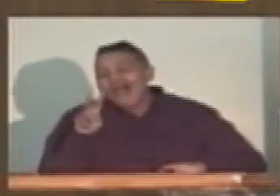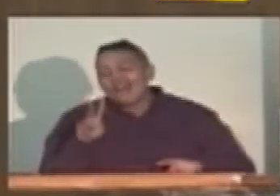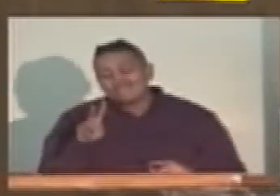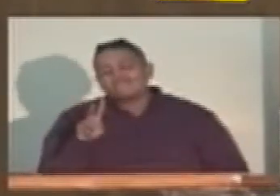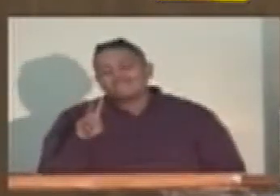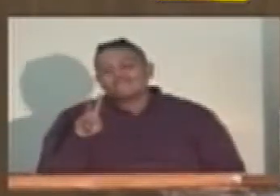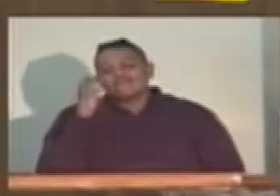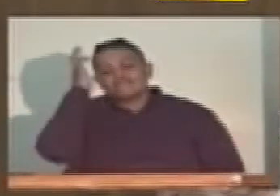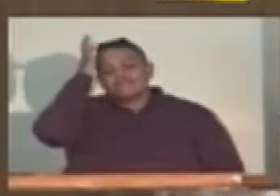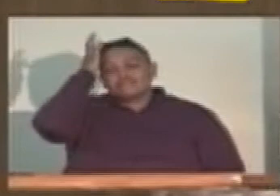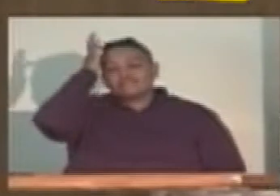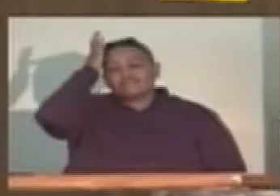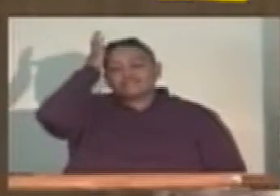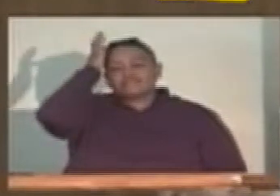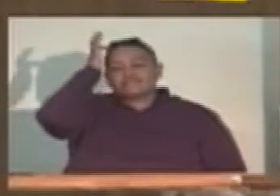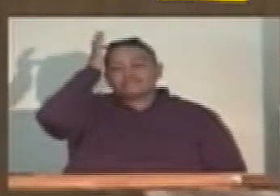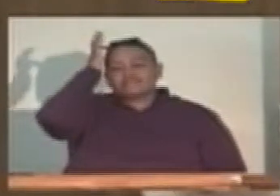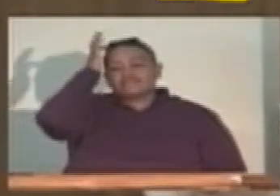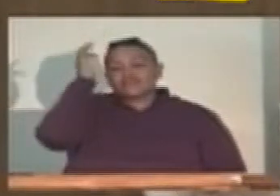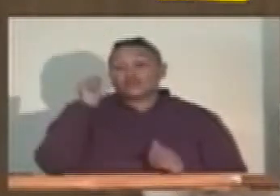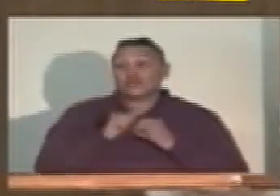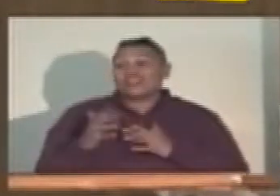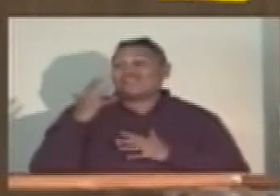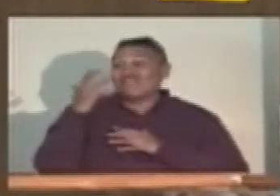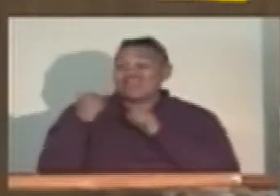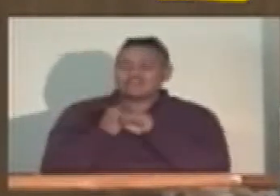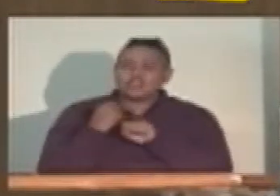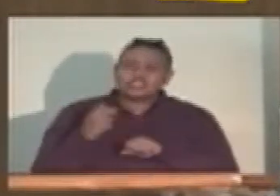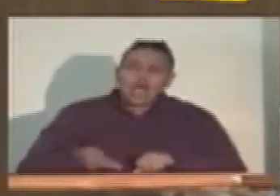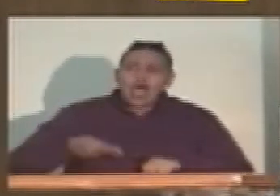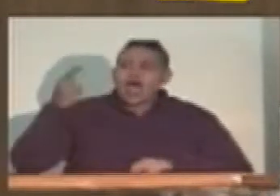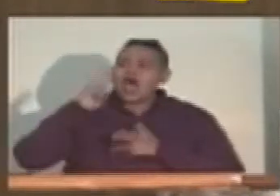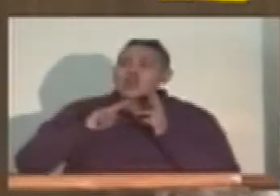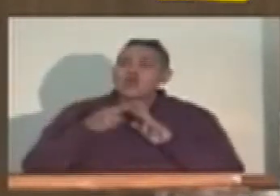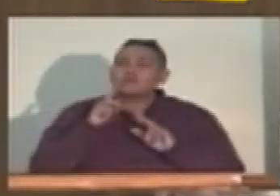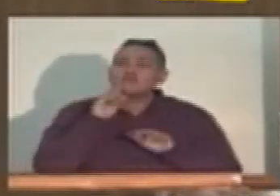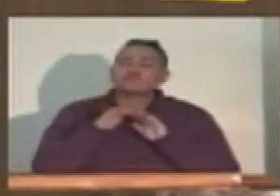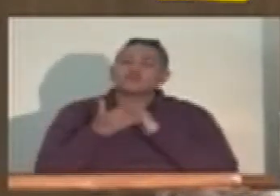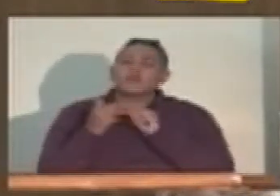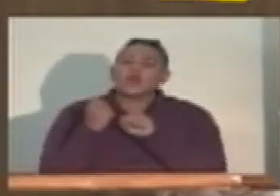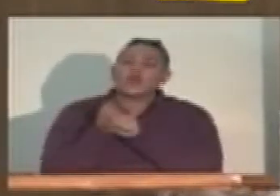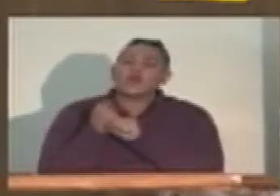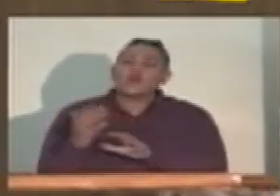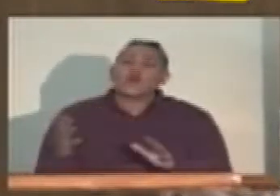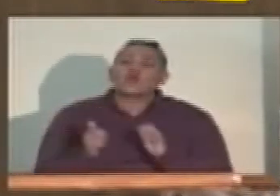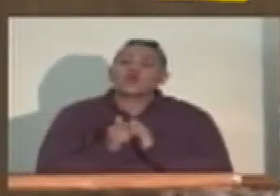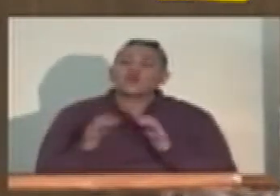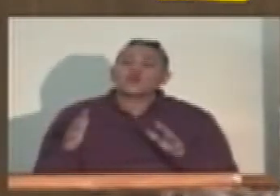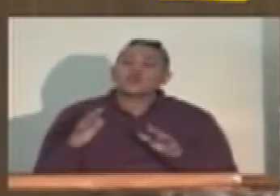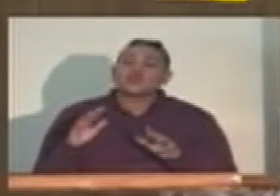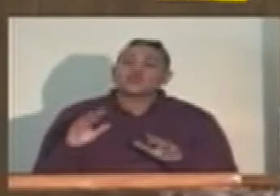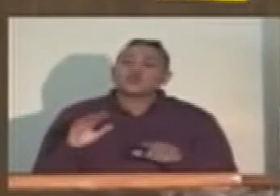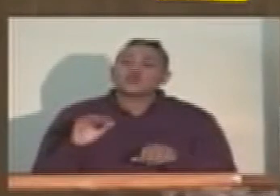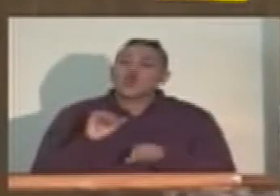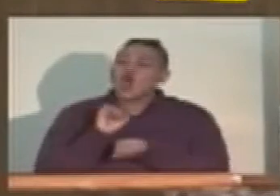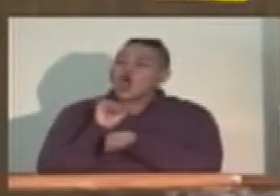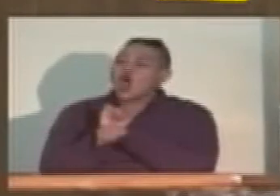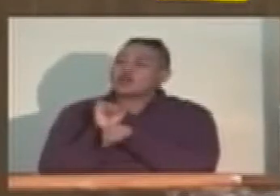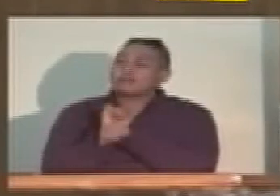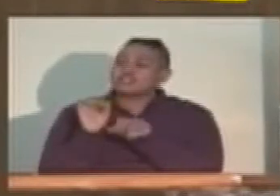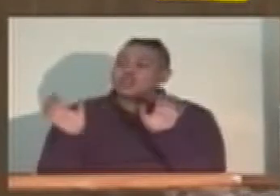within 5 years the high numbers of Jamaican workers without occupational